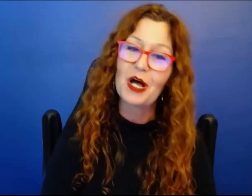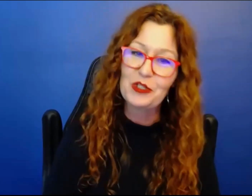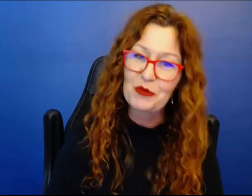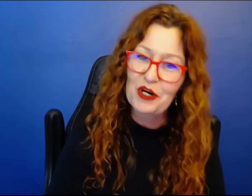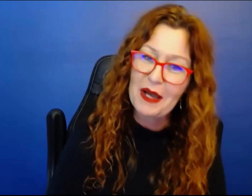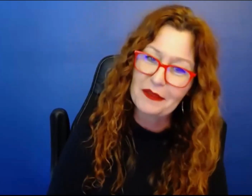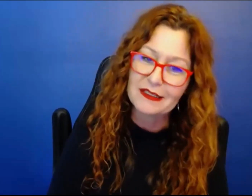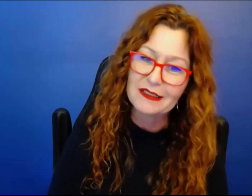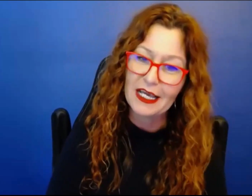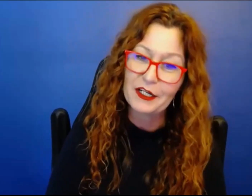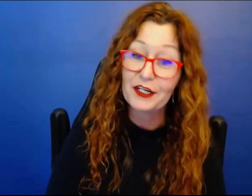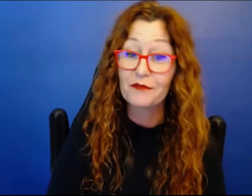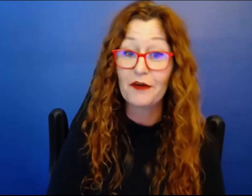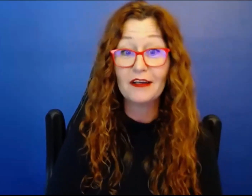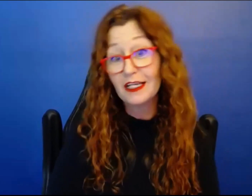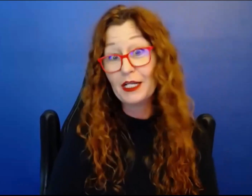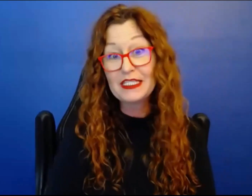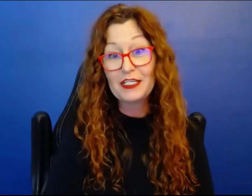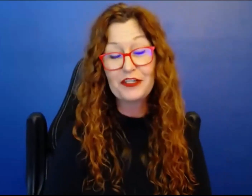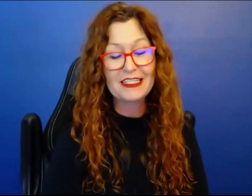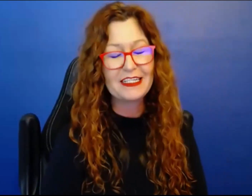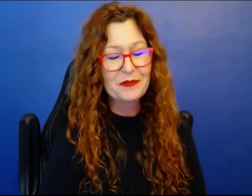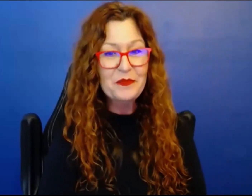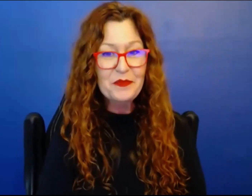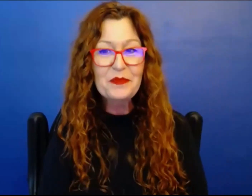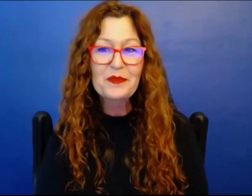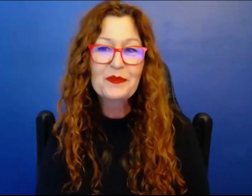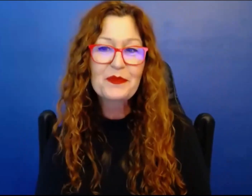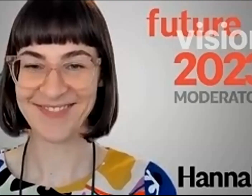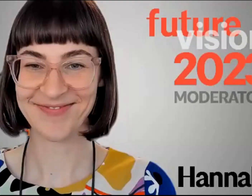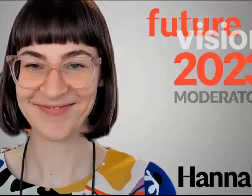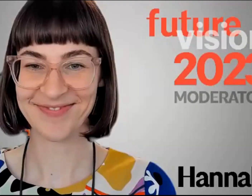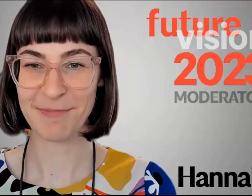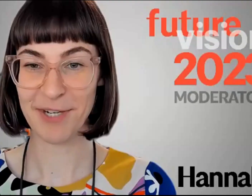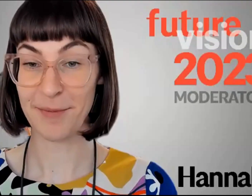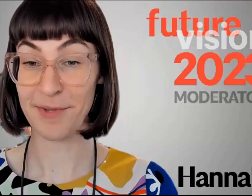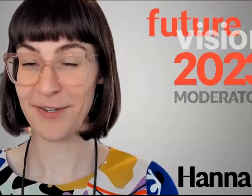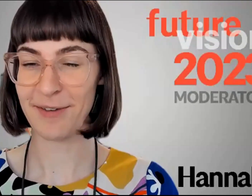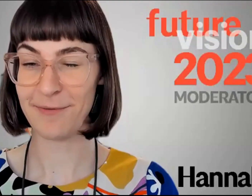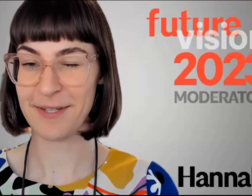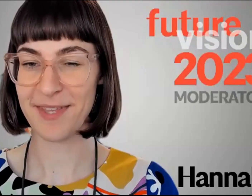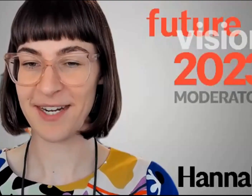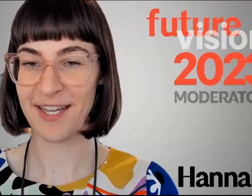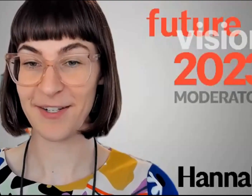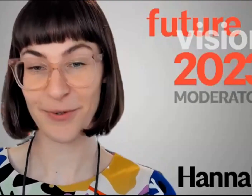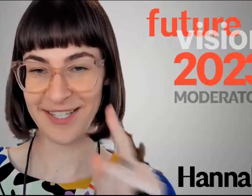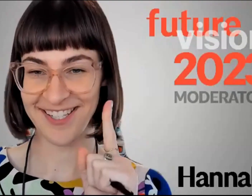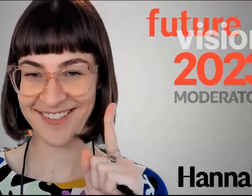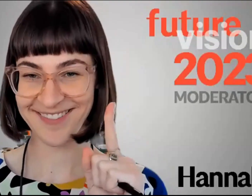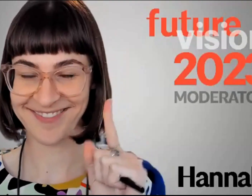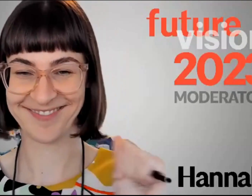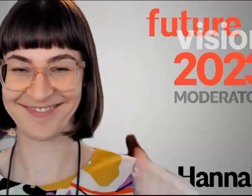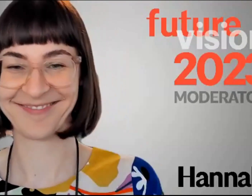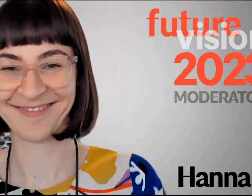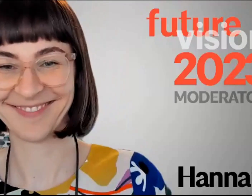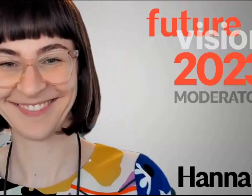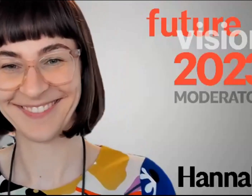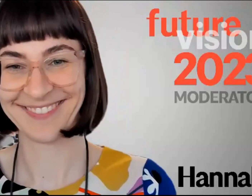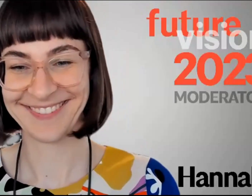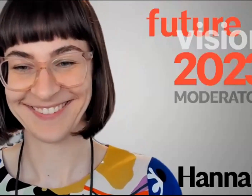love to talk to you more about this later if anyone's interested. Yeah. Mohammed, you have something added quickly?